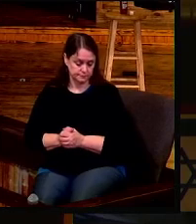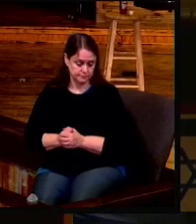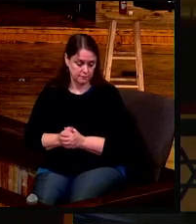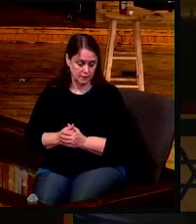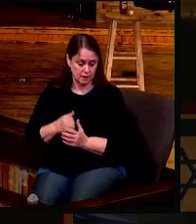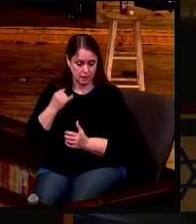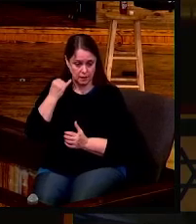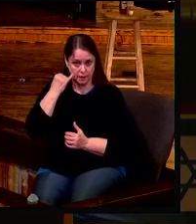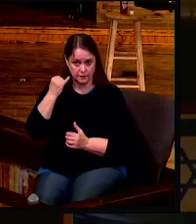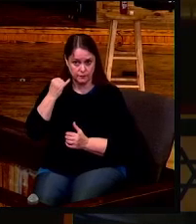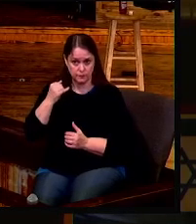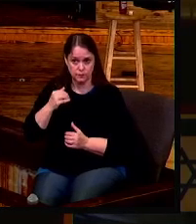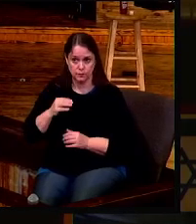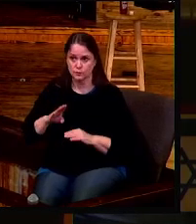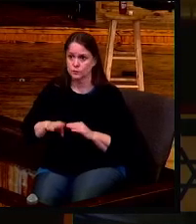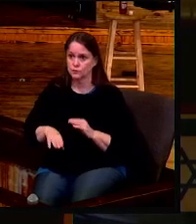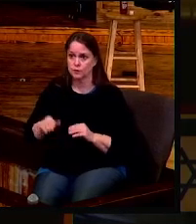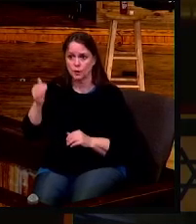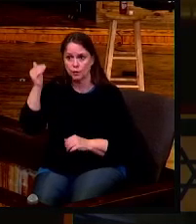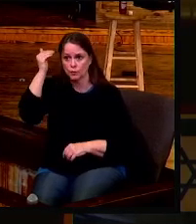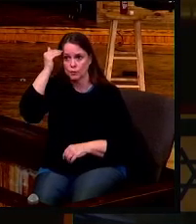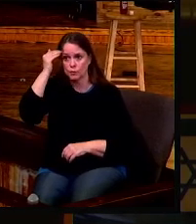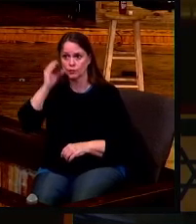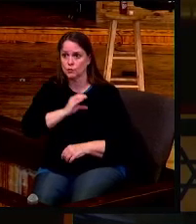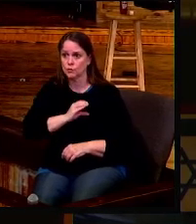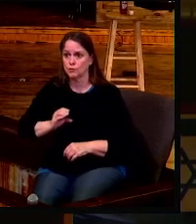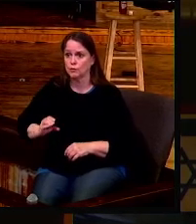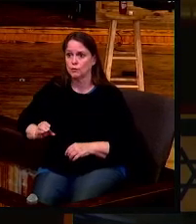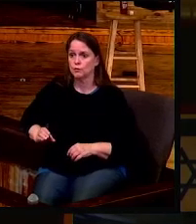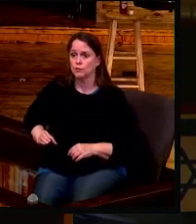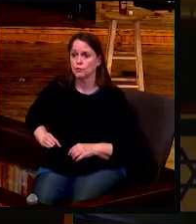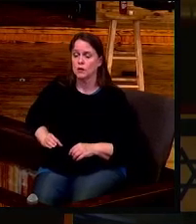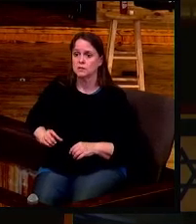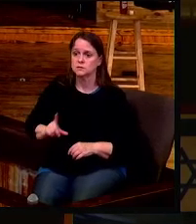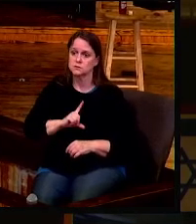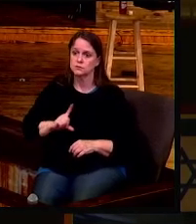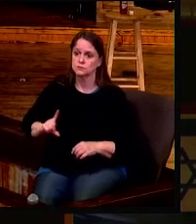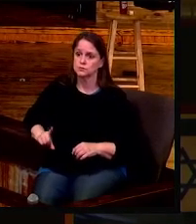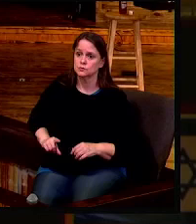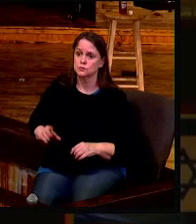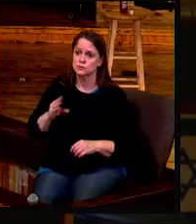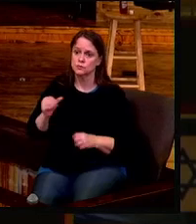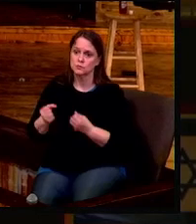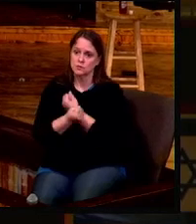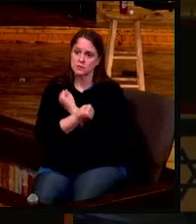you don't know Christ as your Lord and Savior, well, the only thing he's saying to you is, come to me.